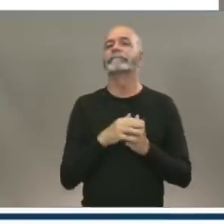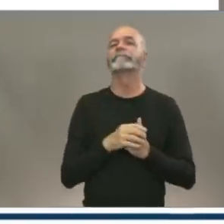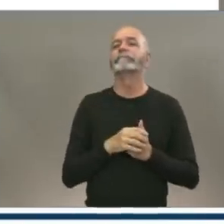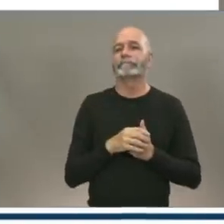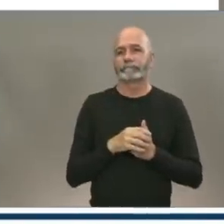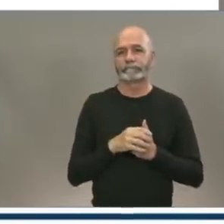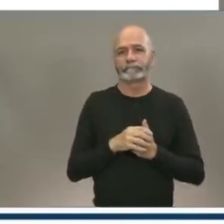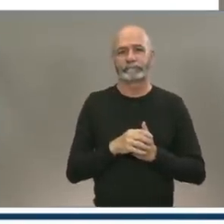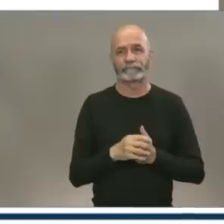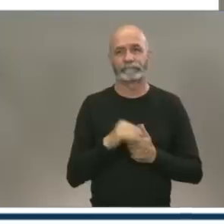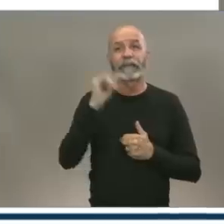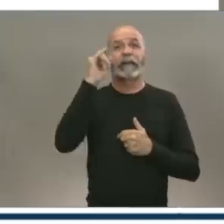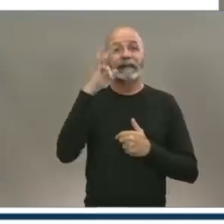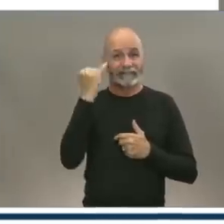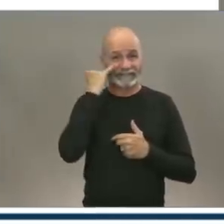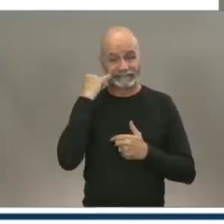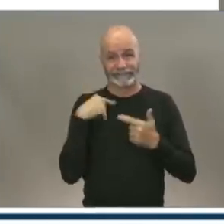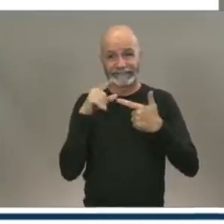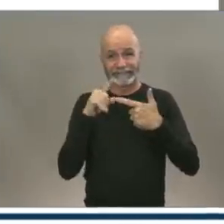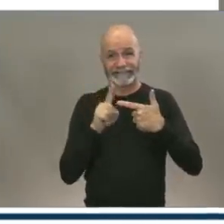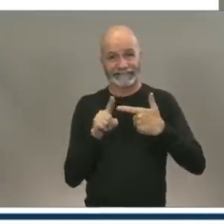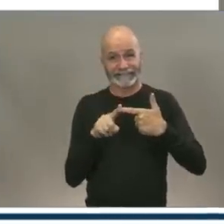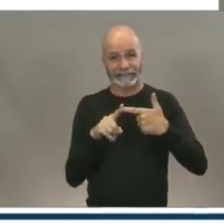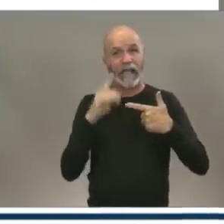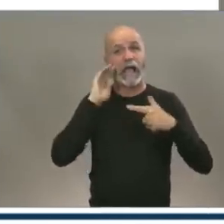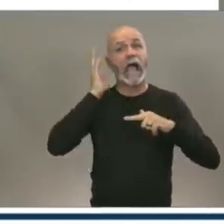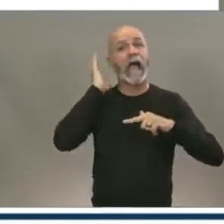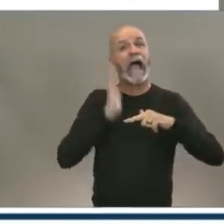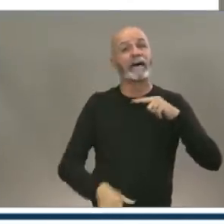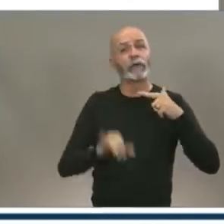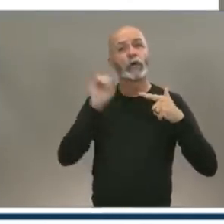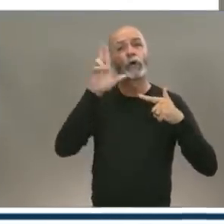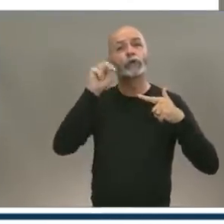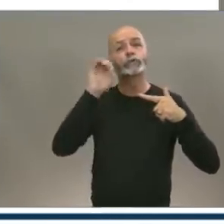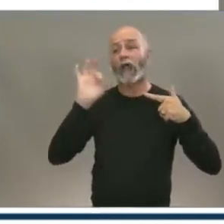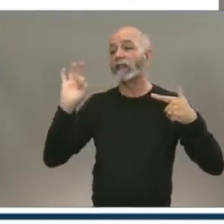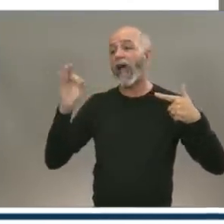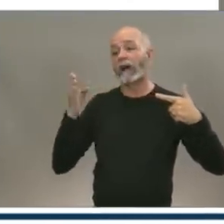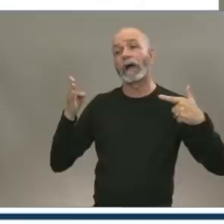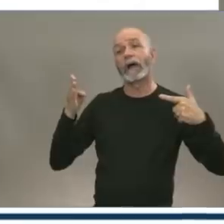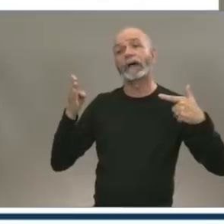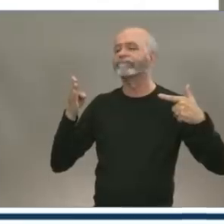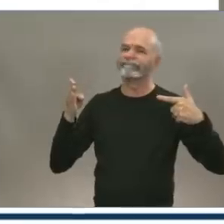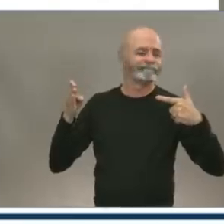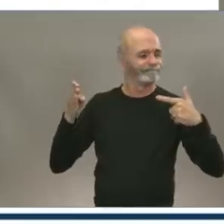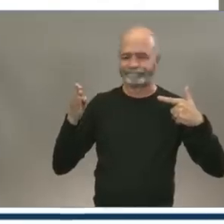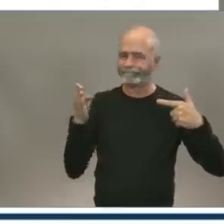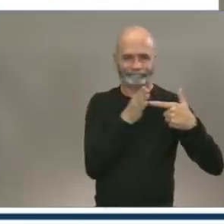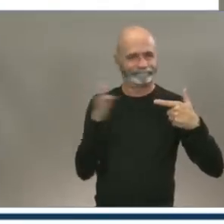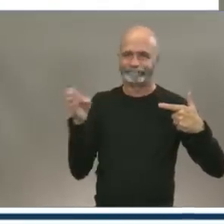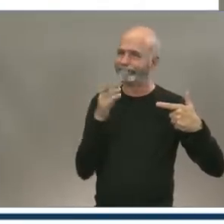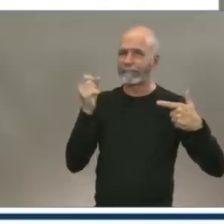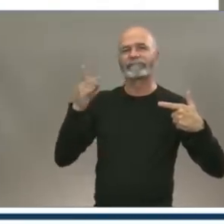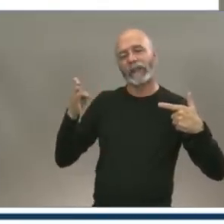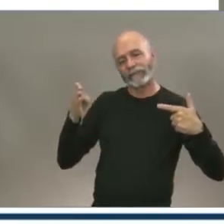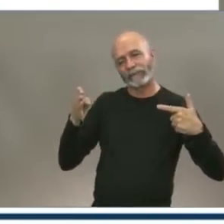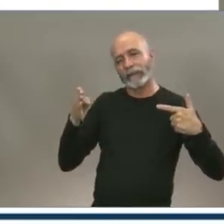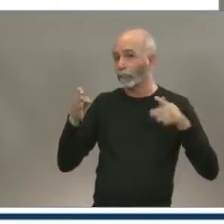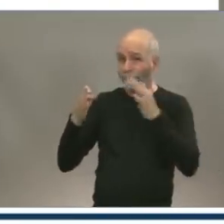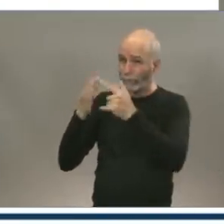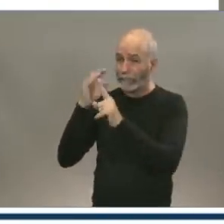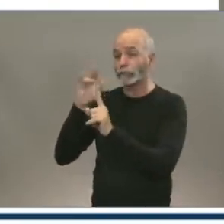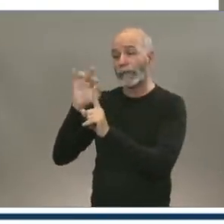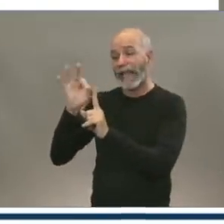dose after this date, you are not yet eligible, and you can't book in advance. You have to wait for the 6 months to